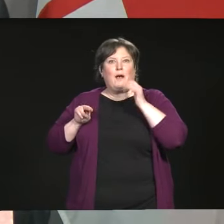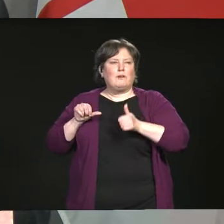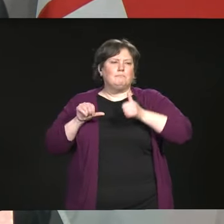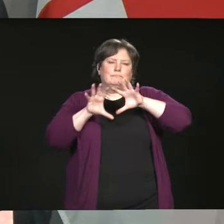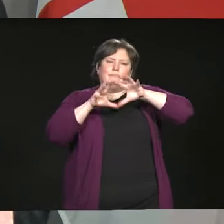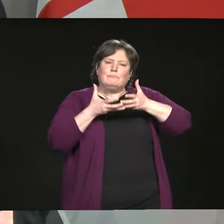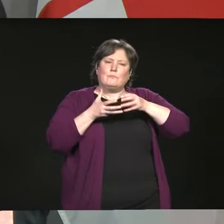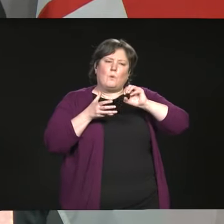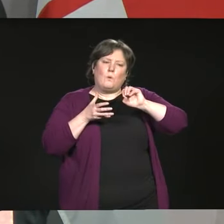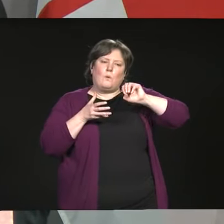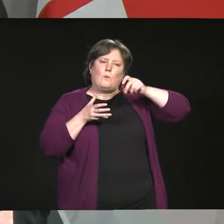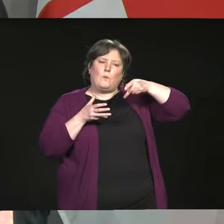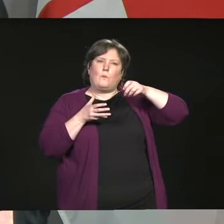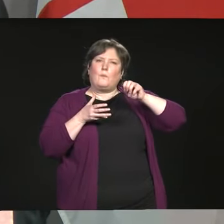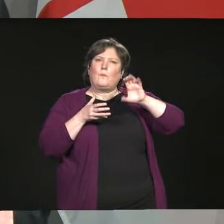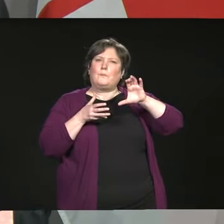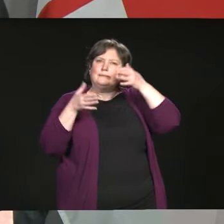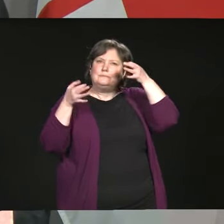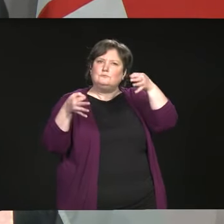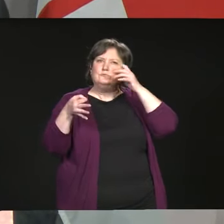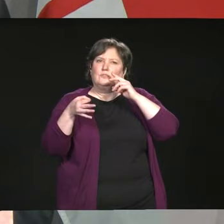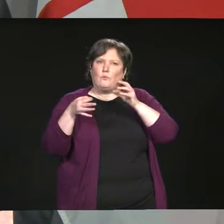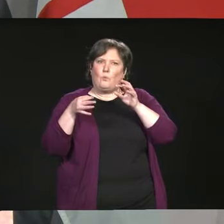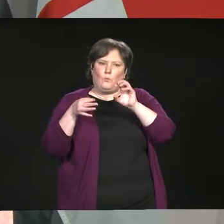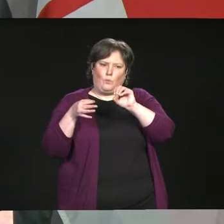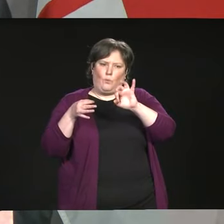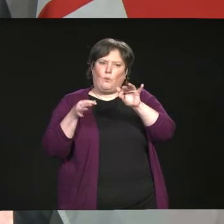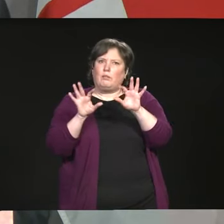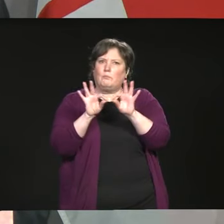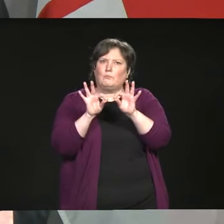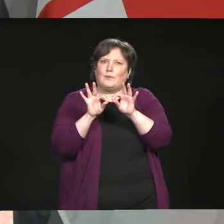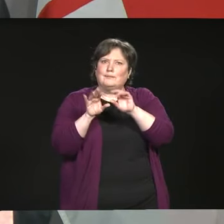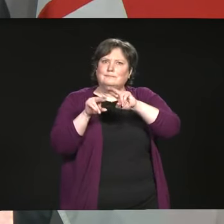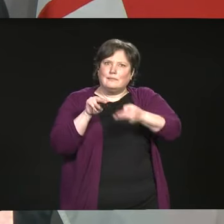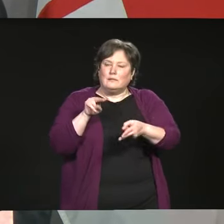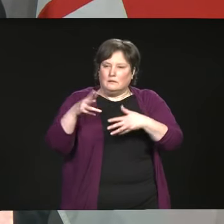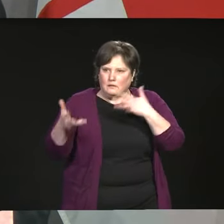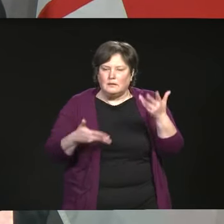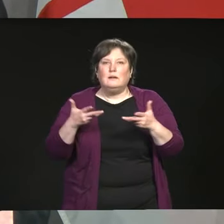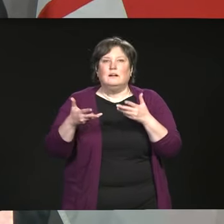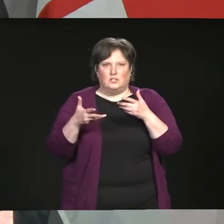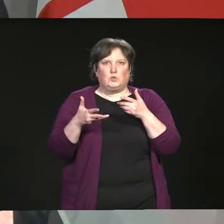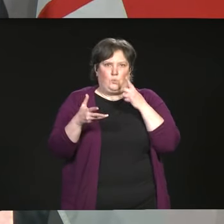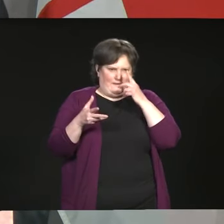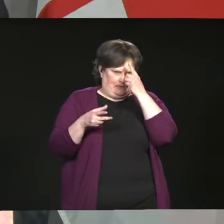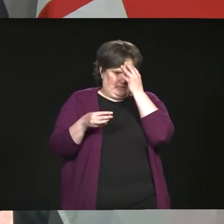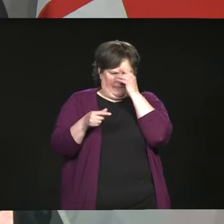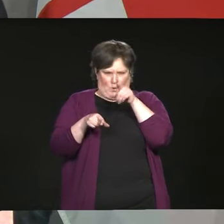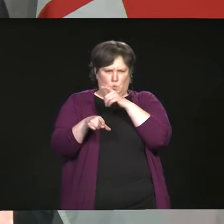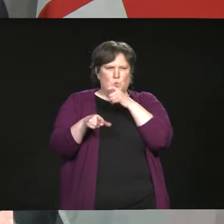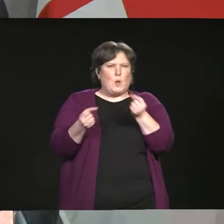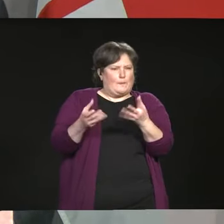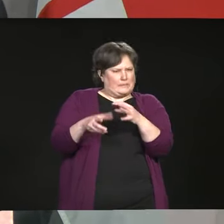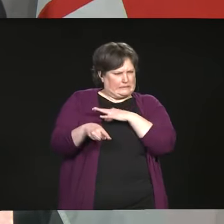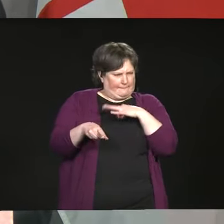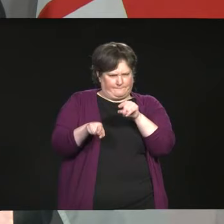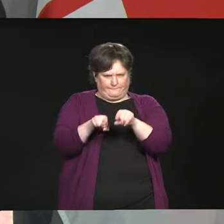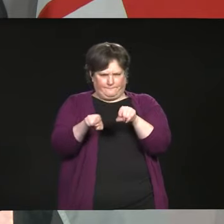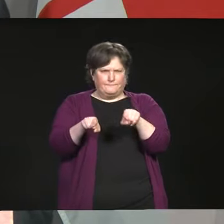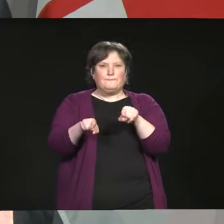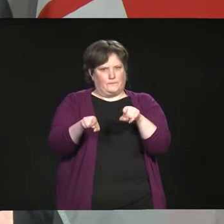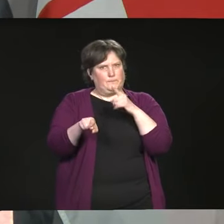or near the front of the things that we need to be concerned with because those small and medium-sized enterprises in that sector are particularly vulnerable. But I want to just